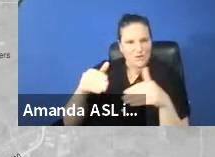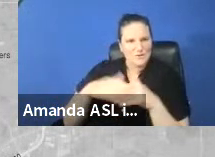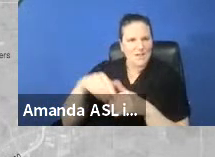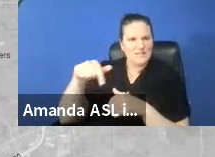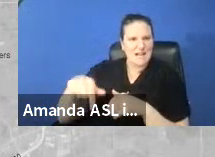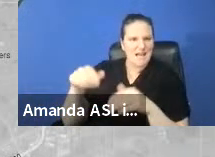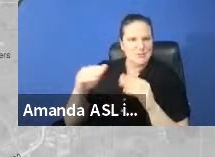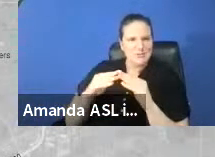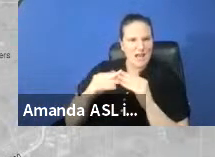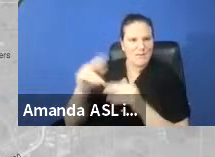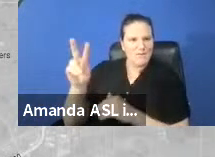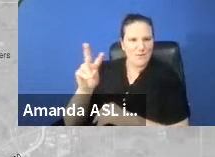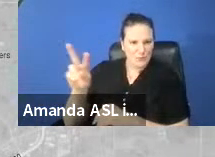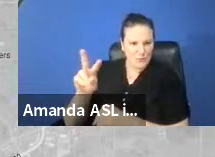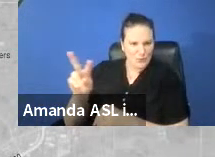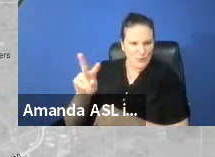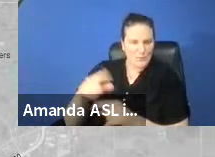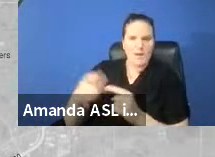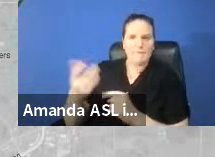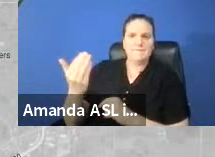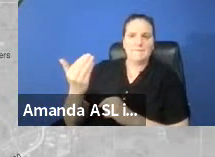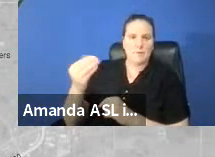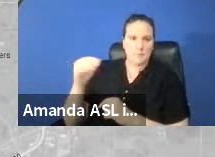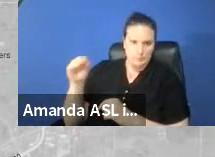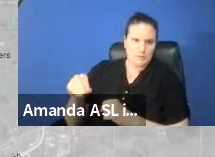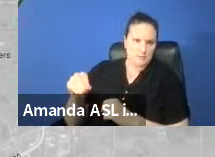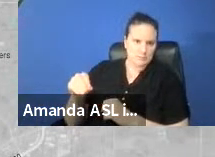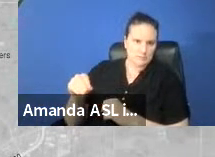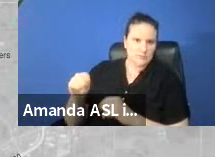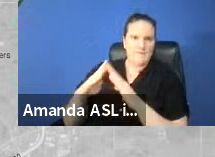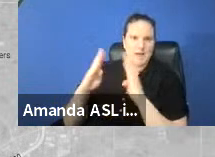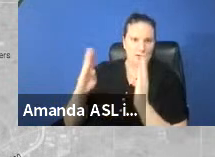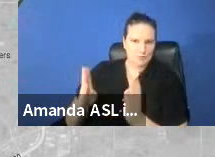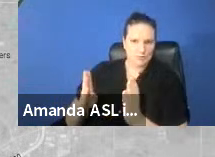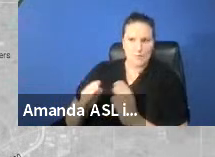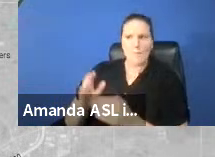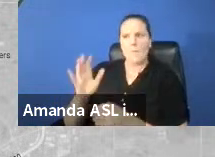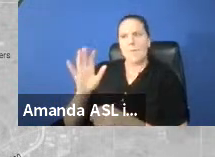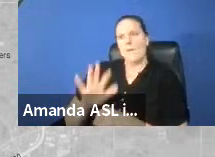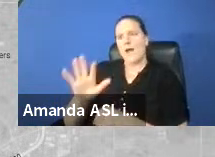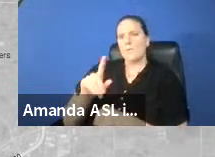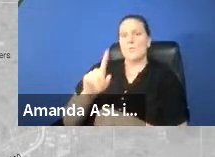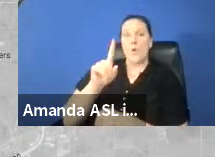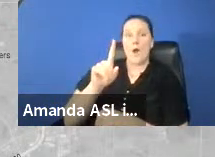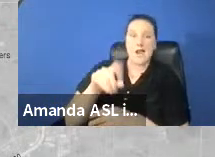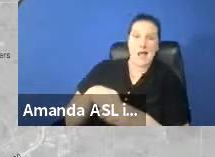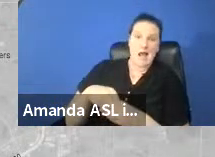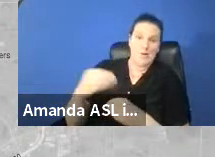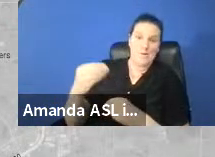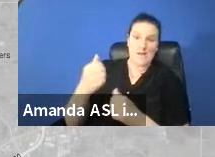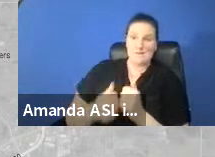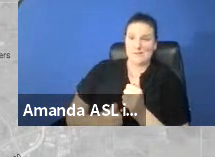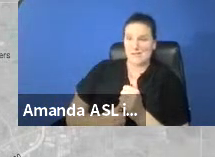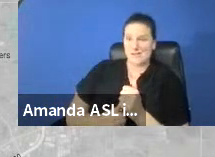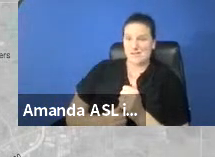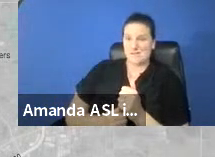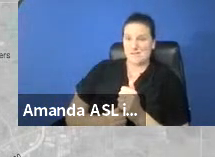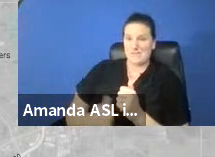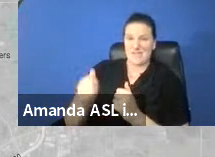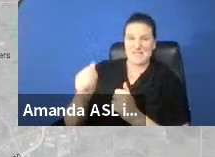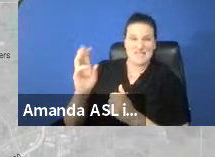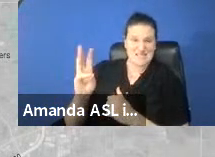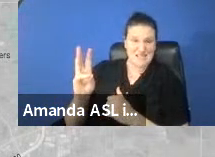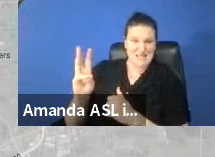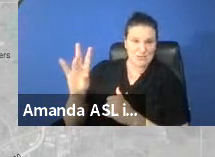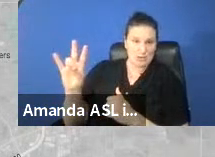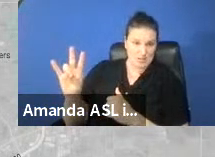downtown Vancouver, but 15% of households. So about 1 out of every, I think, 6 or